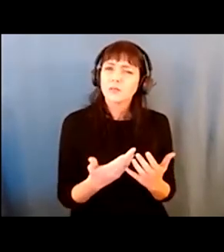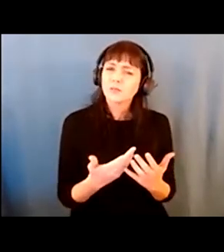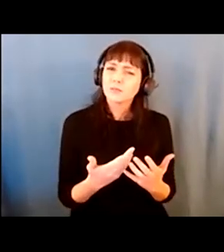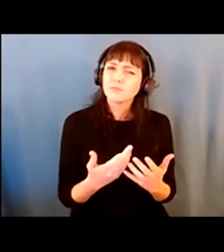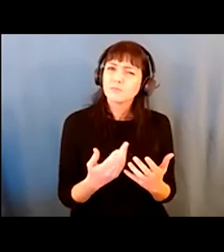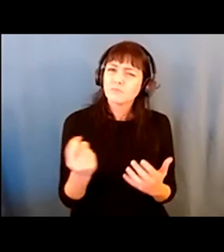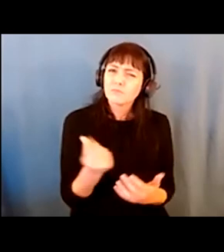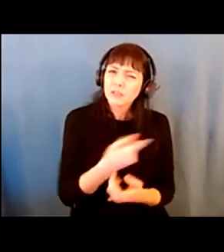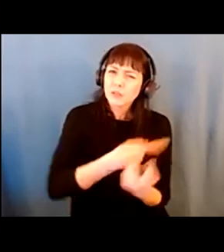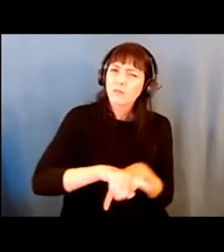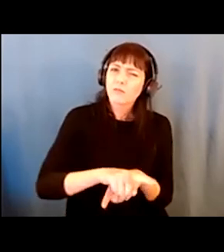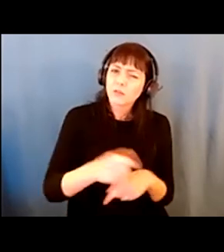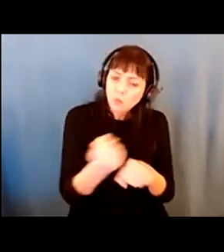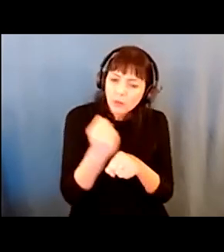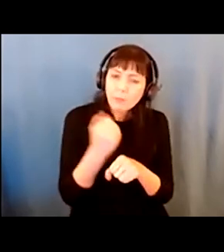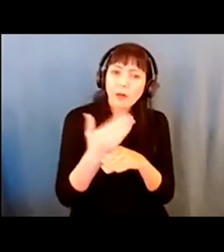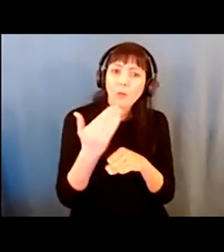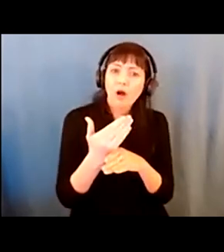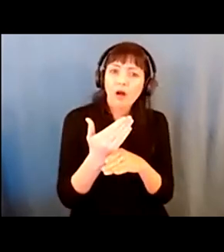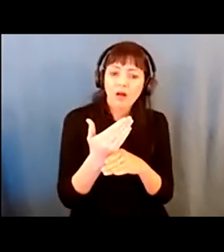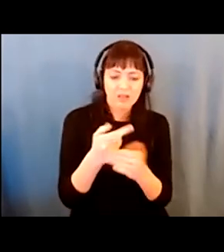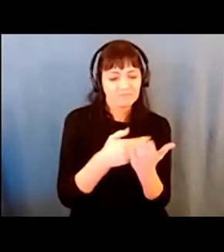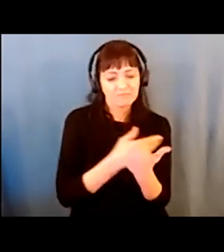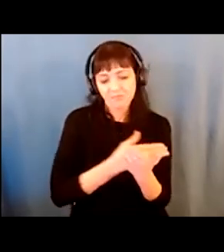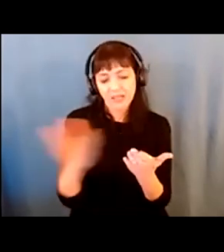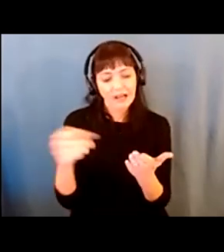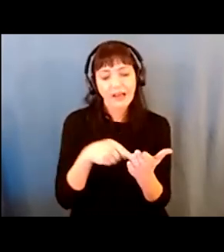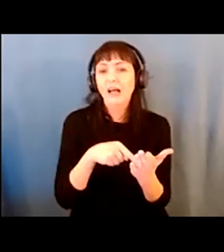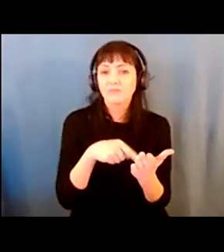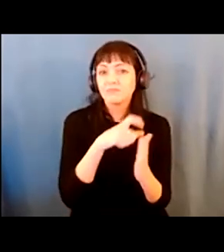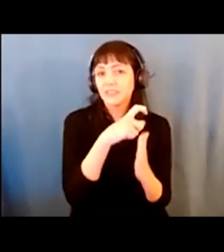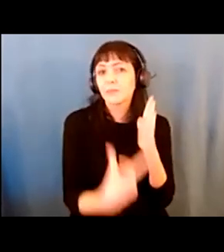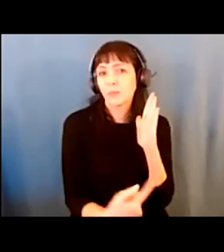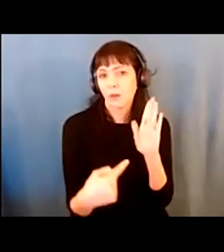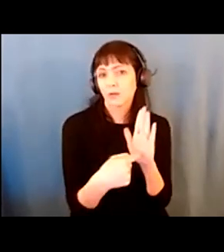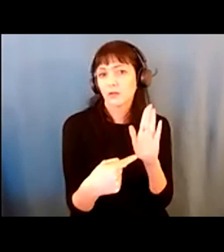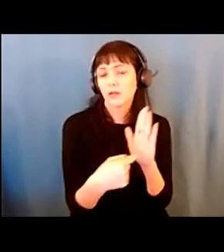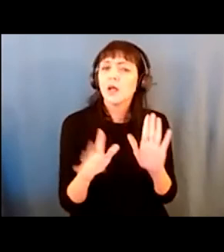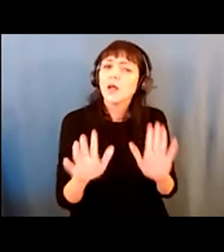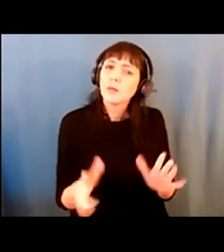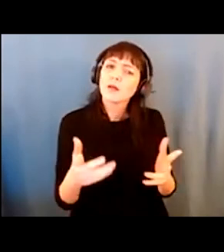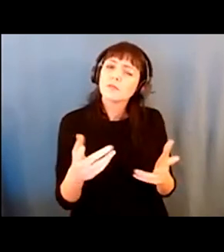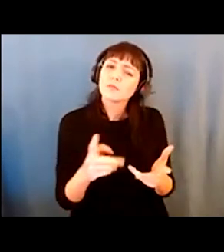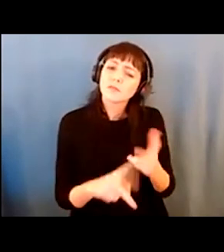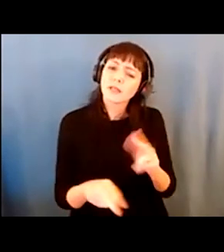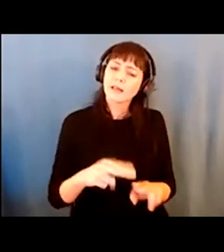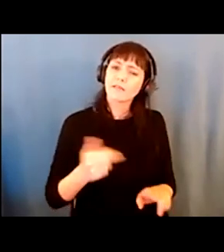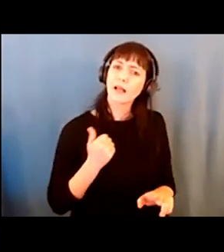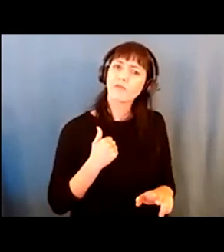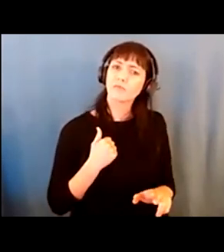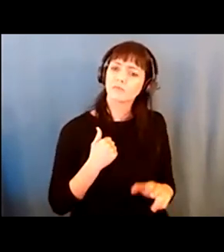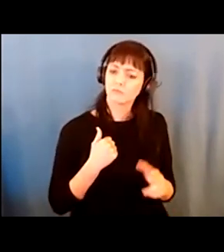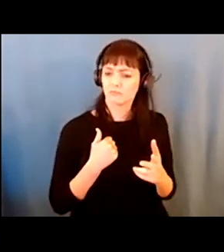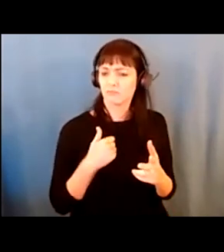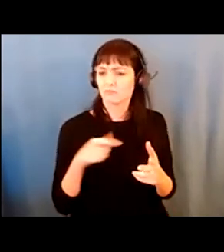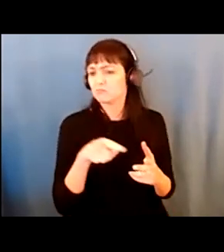obviously about it. So, but I wonder if anybody wants to comment on that idea that how do we deal with it if galleries have an expectation that